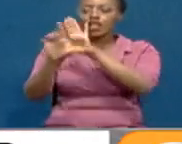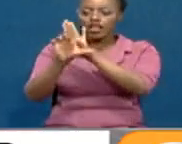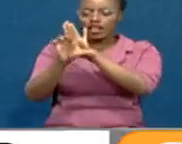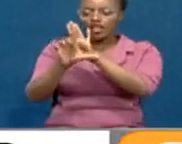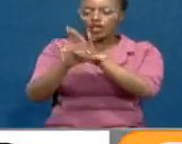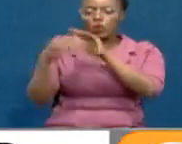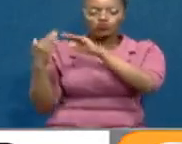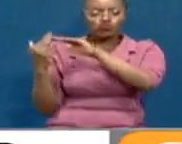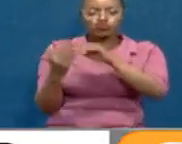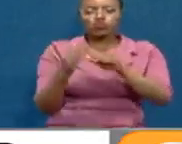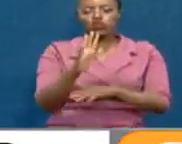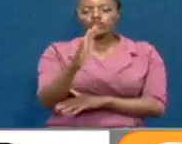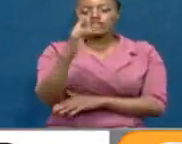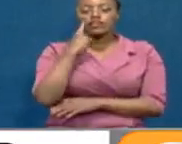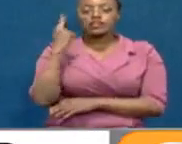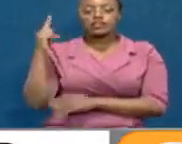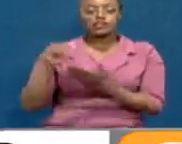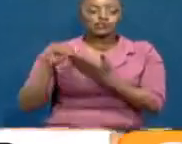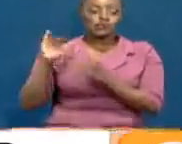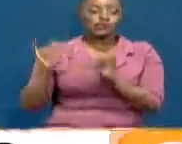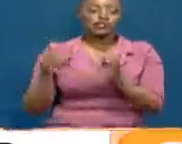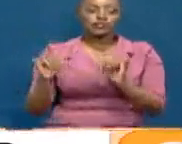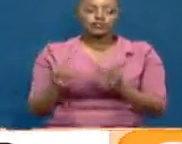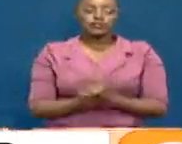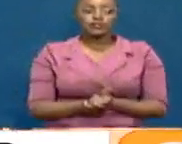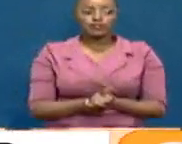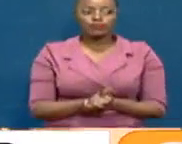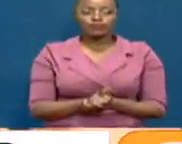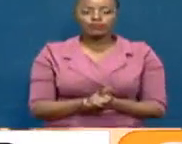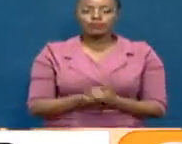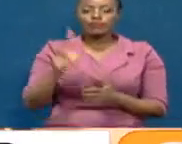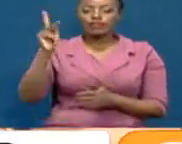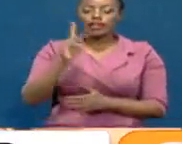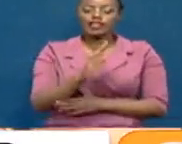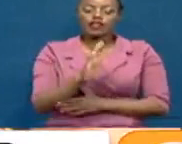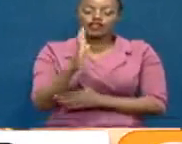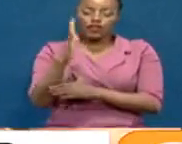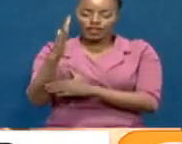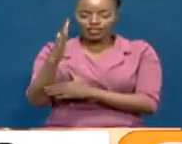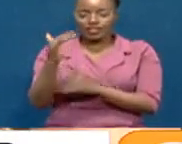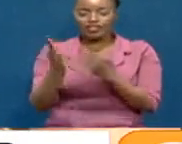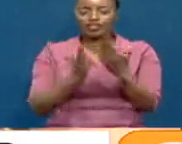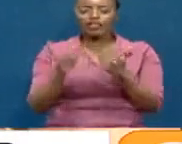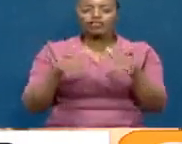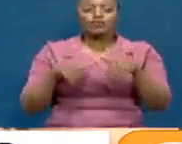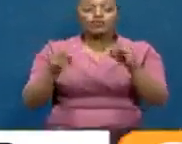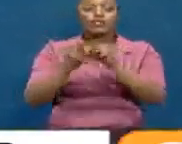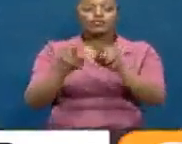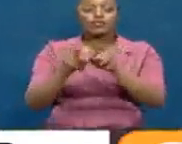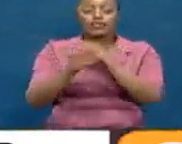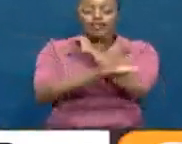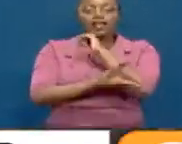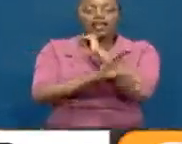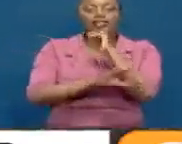logging. Raquel Muigai with more details. If the Kenya Forest Service report is anything to go by, then the country is in the